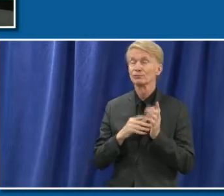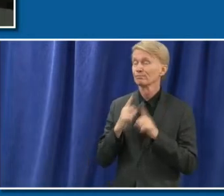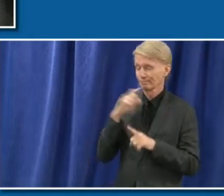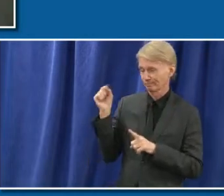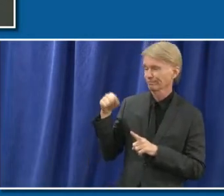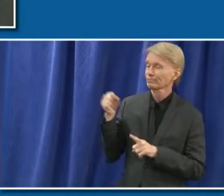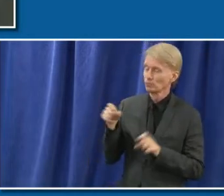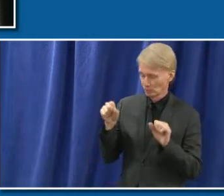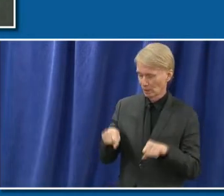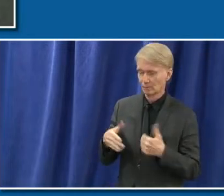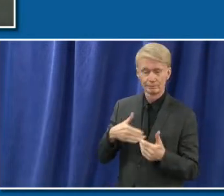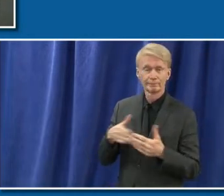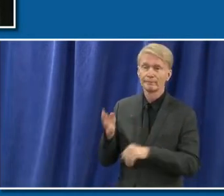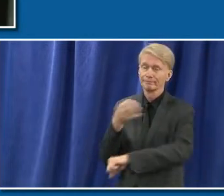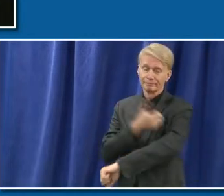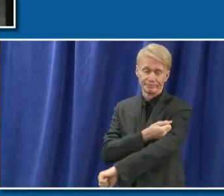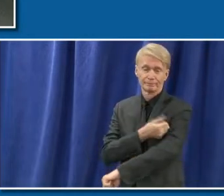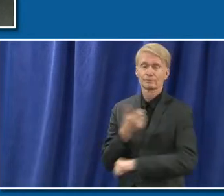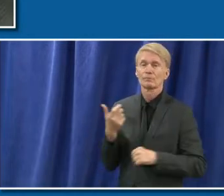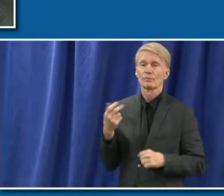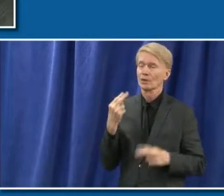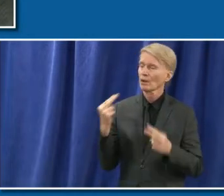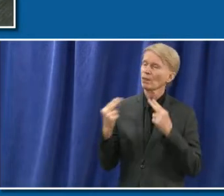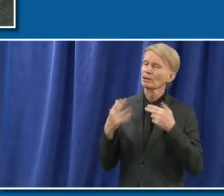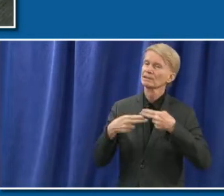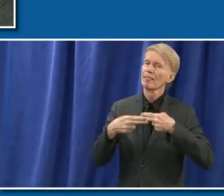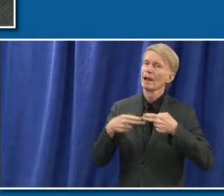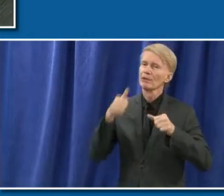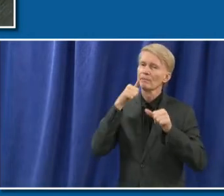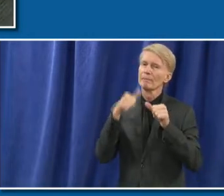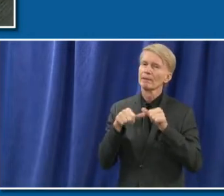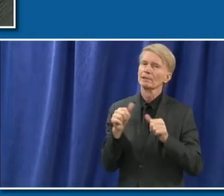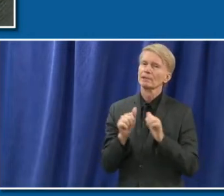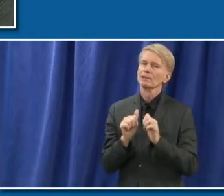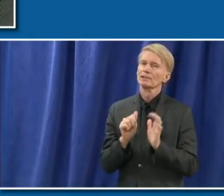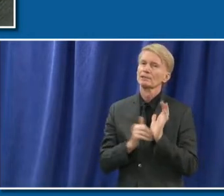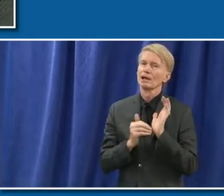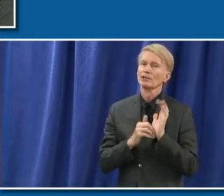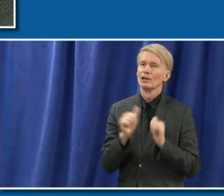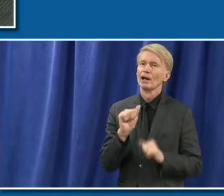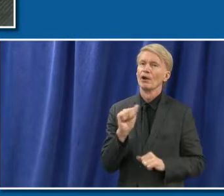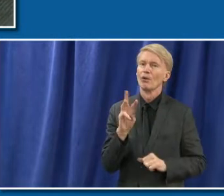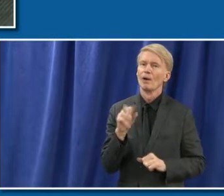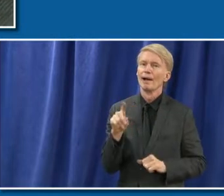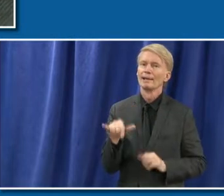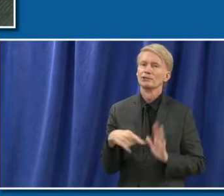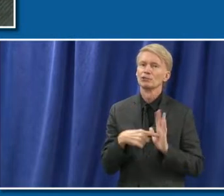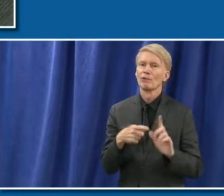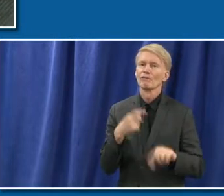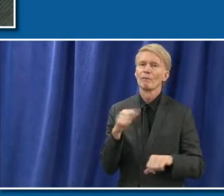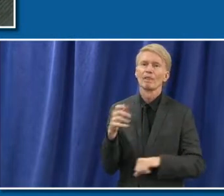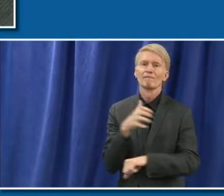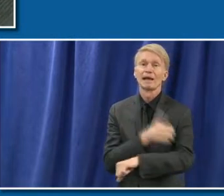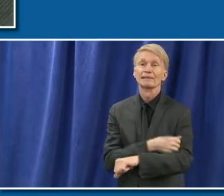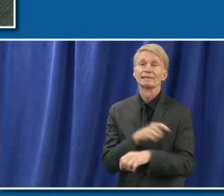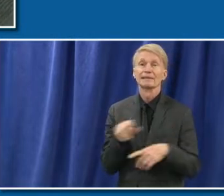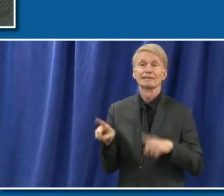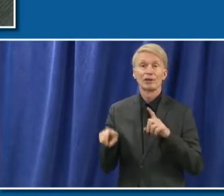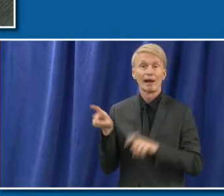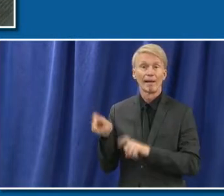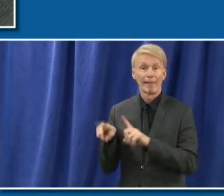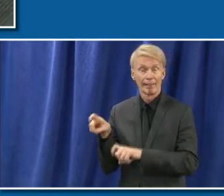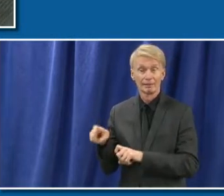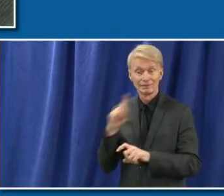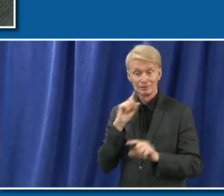you've gotten the vaccine. And if you look at the slide that Dr. Arwady showed from the vaccine trials, you could see that